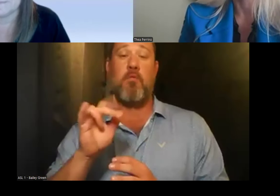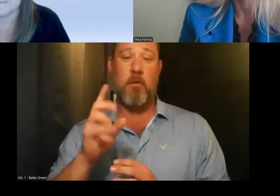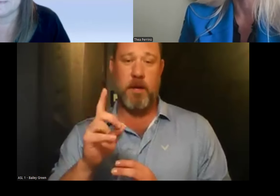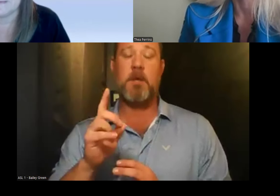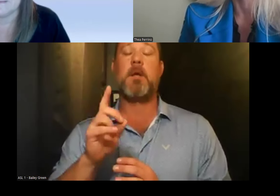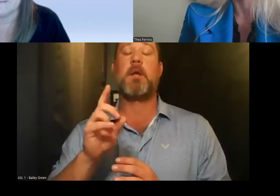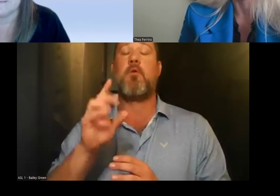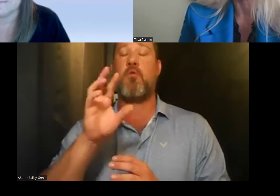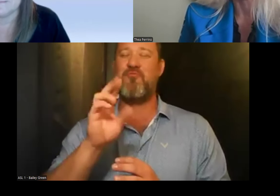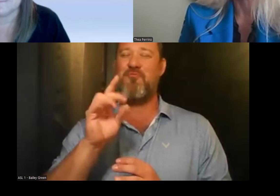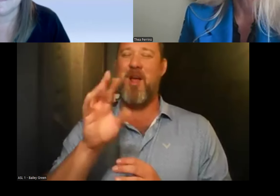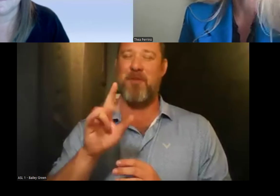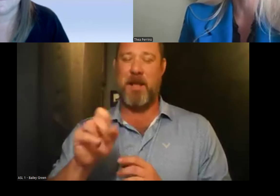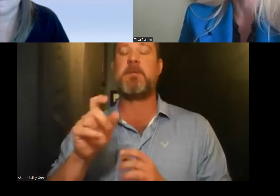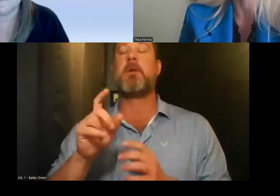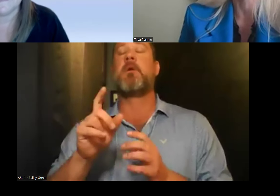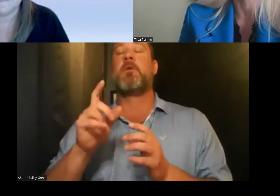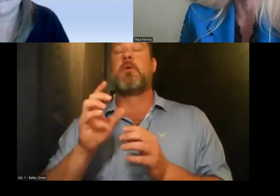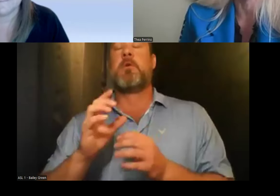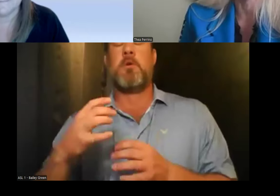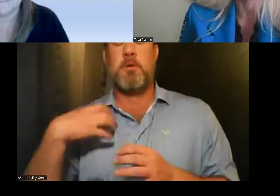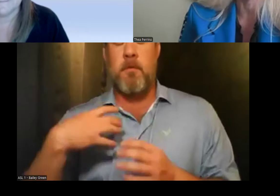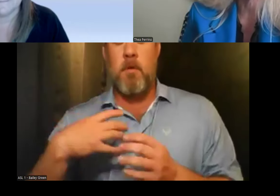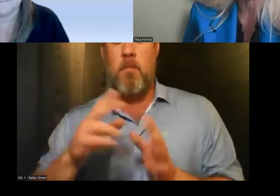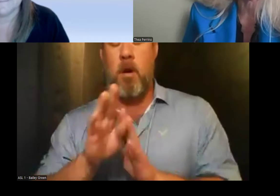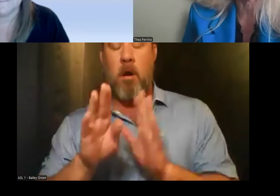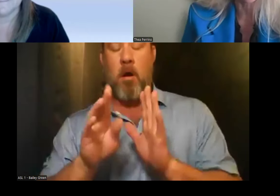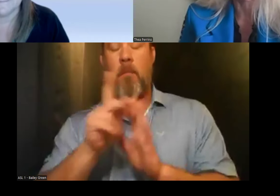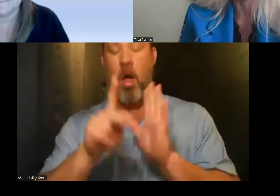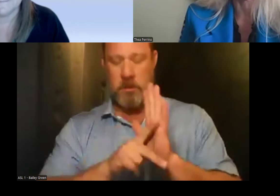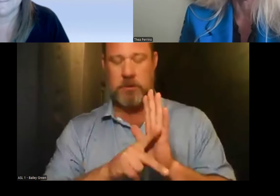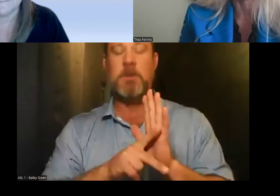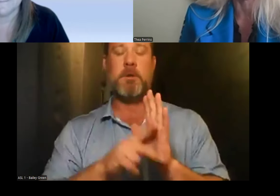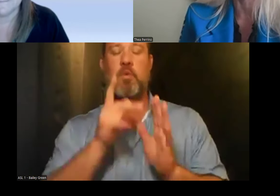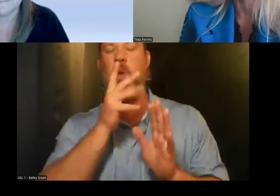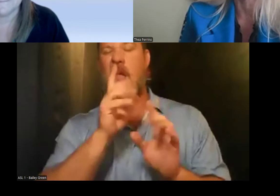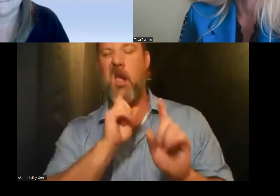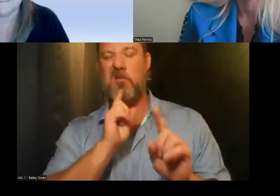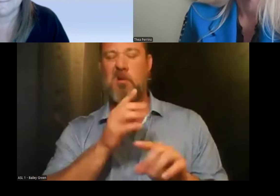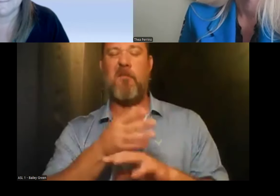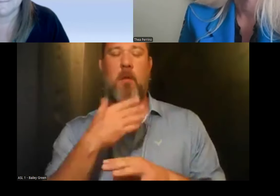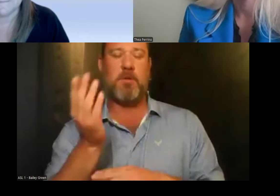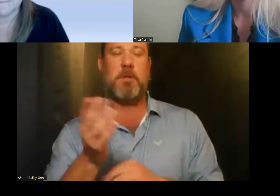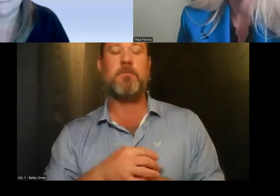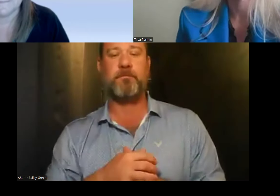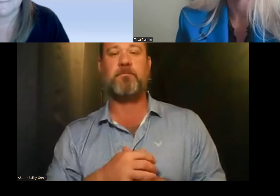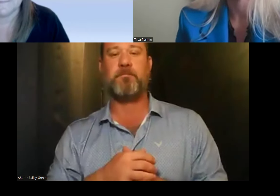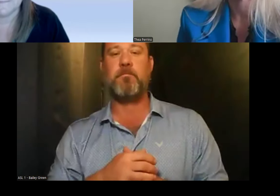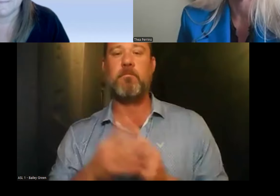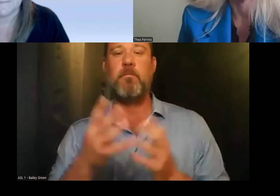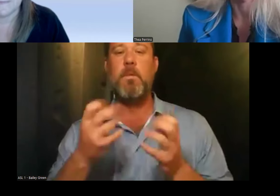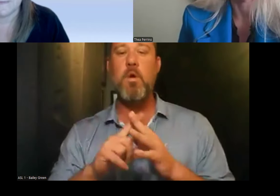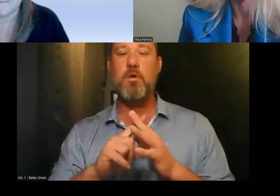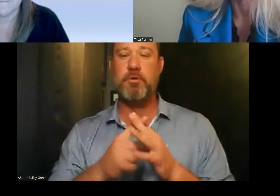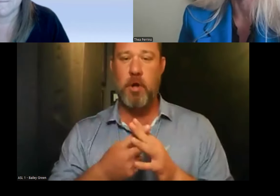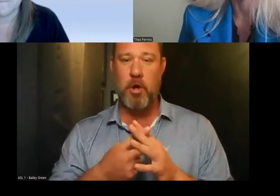of the Policy Development Bureau, who will be here to help us answer questions following the presentation. So I want to start out by